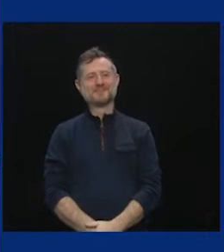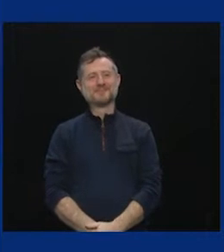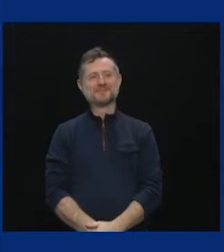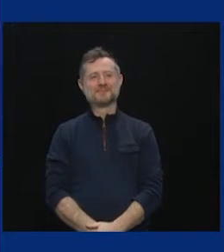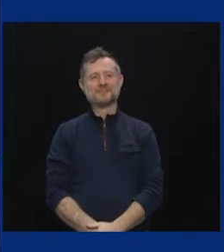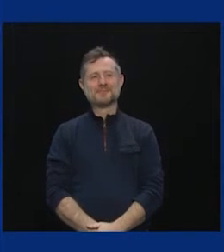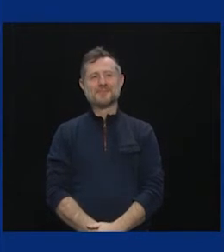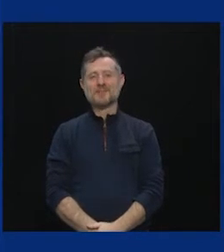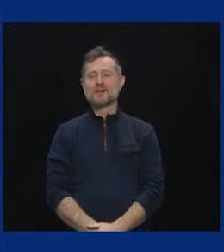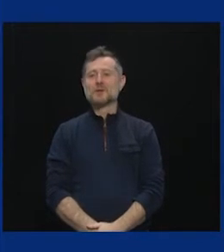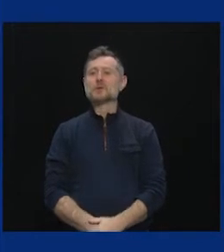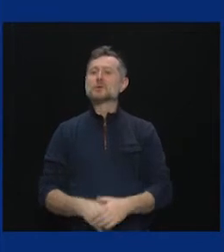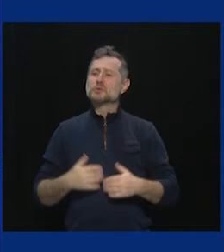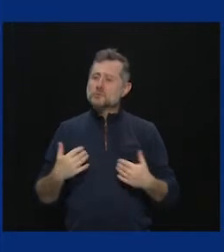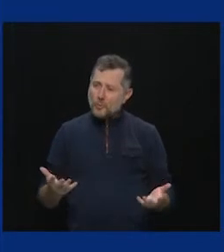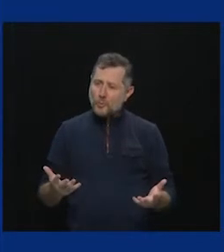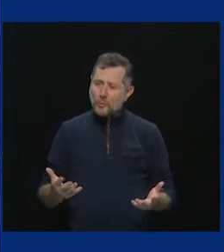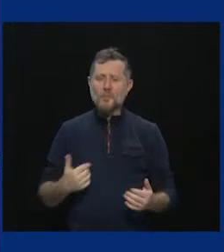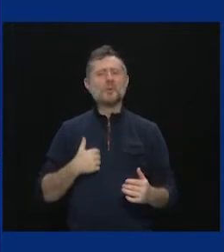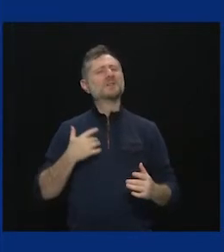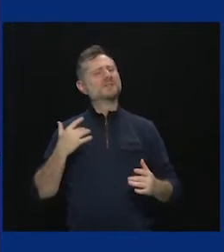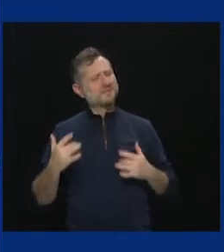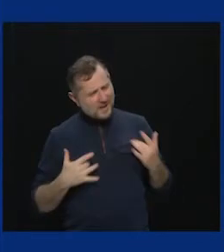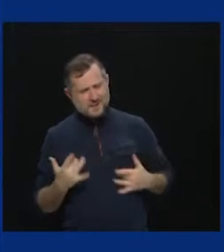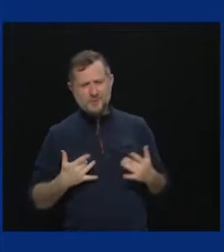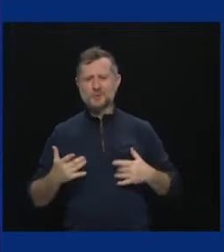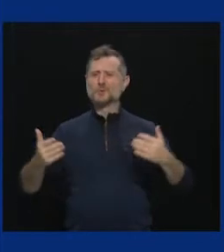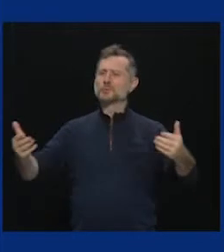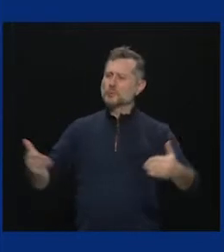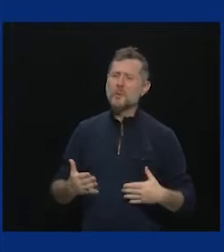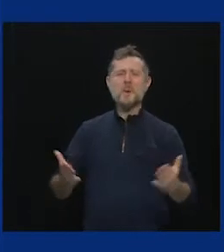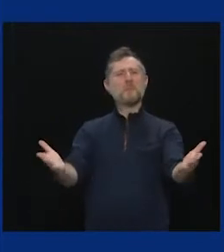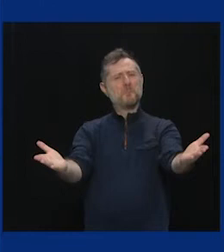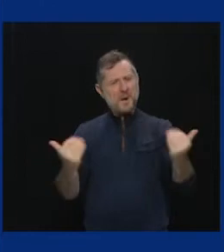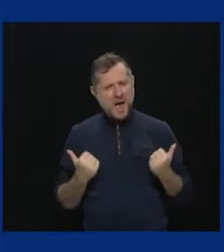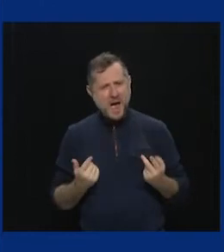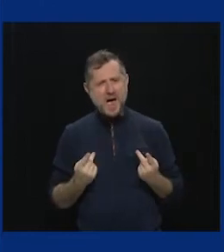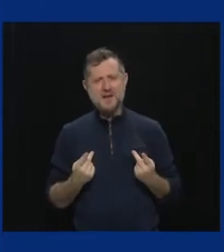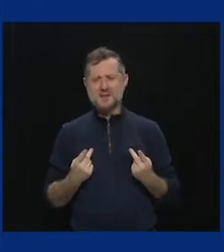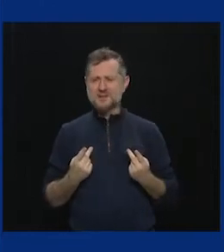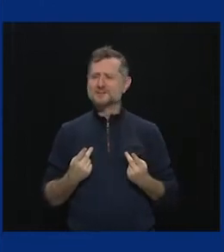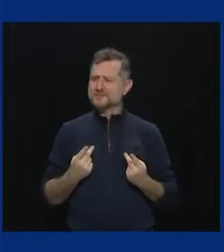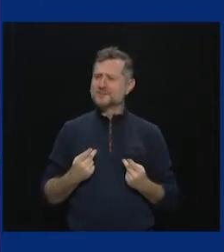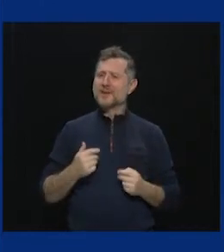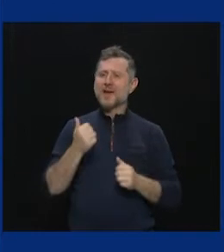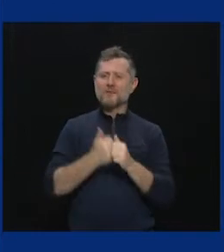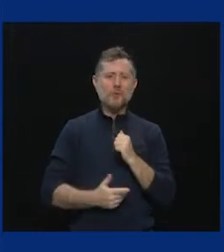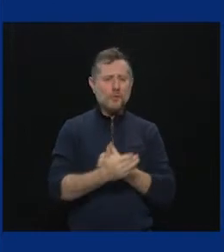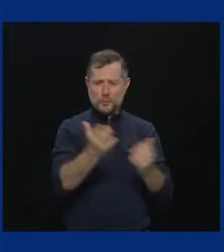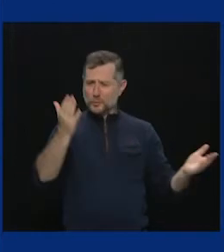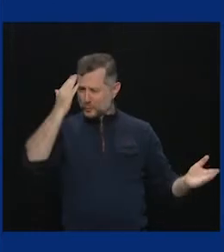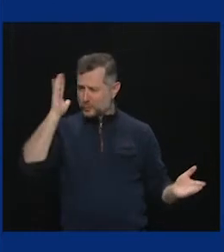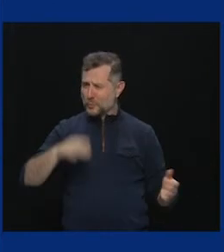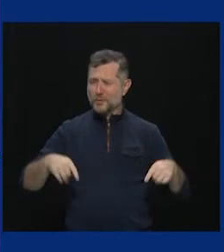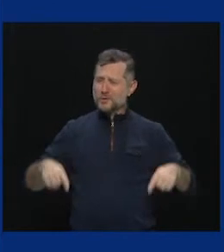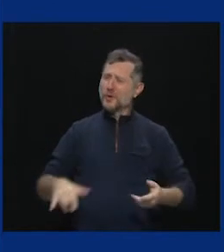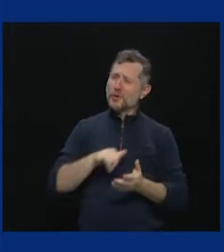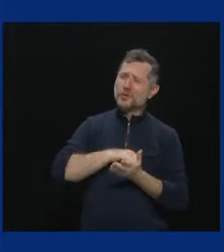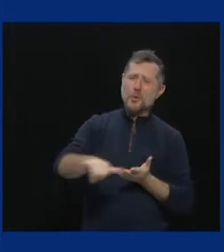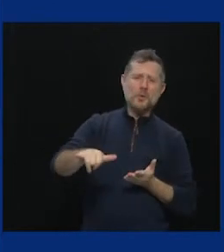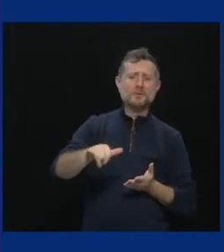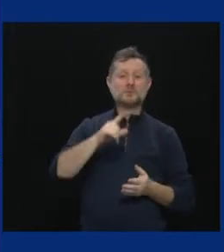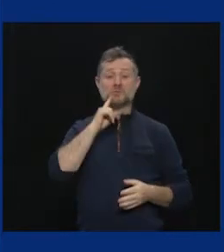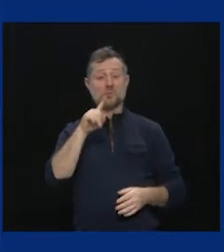And we are so excited to welcome them back. Everyone knows that New York is one of the